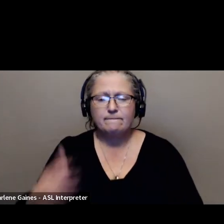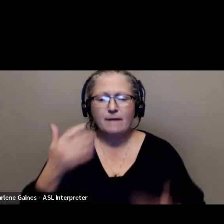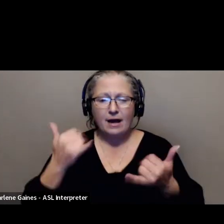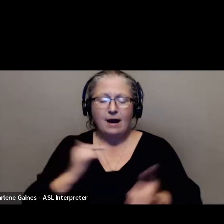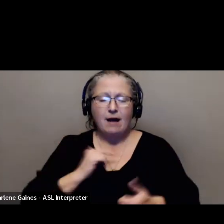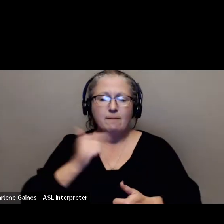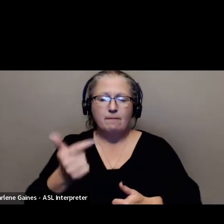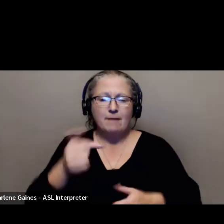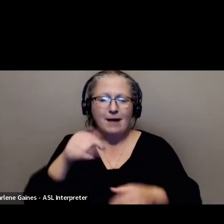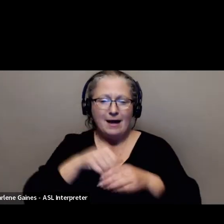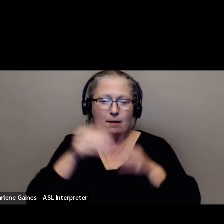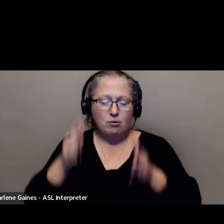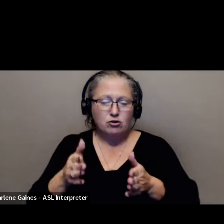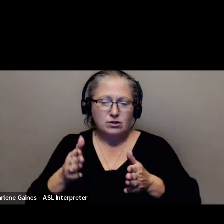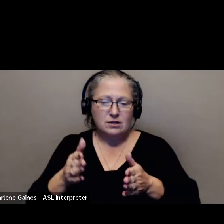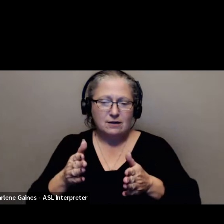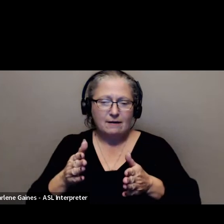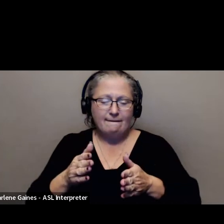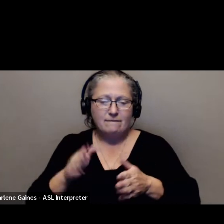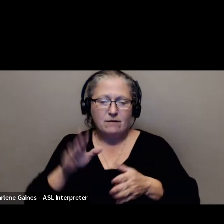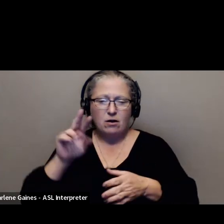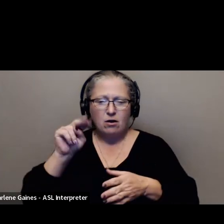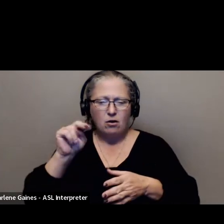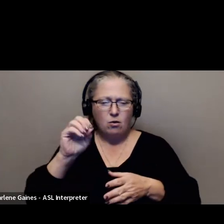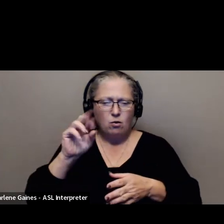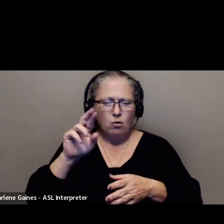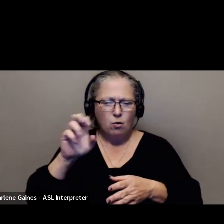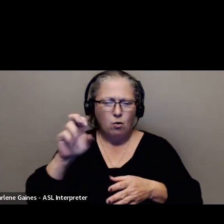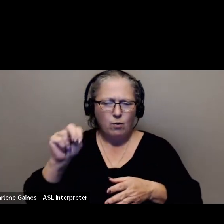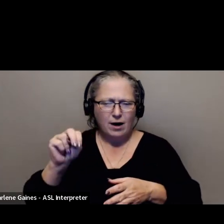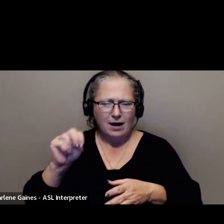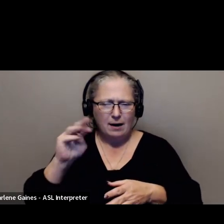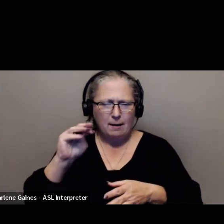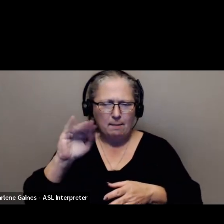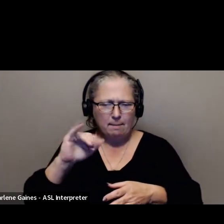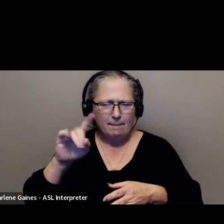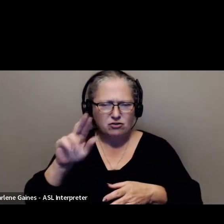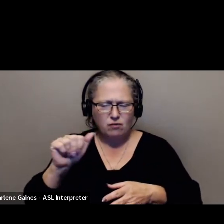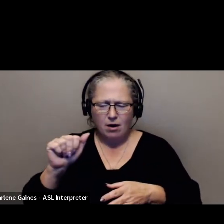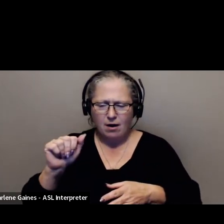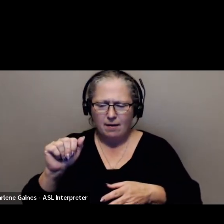back to in person. So Noreen Mizra.